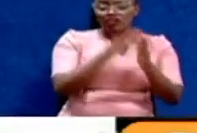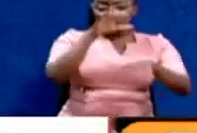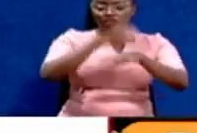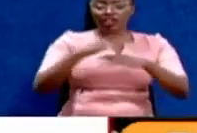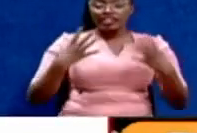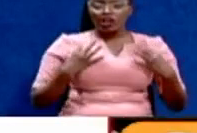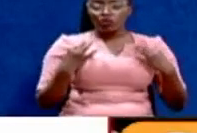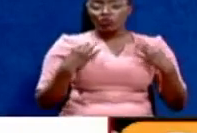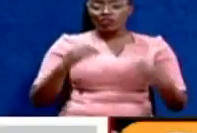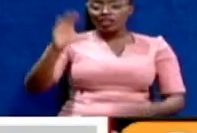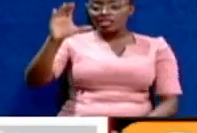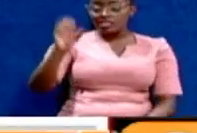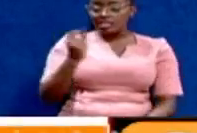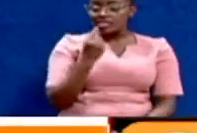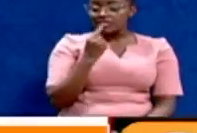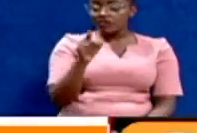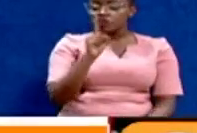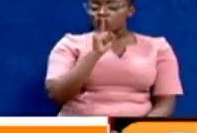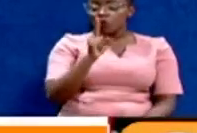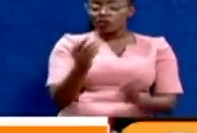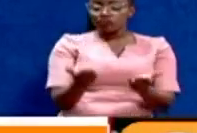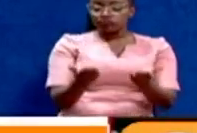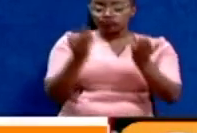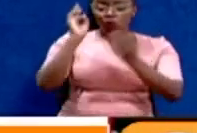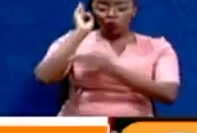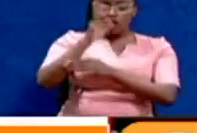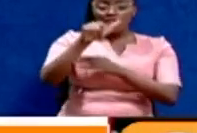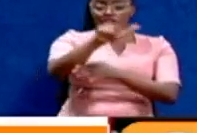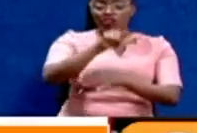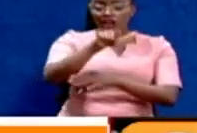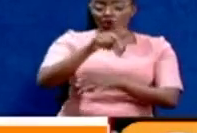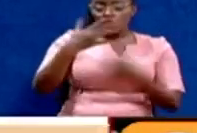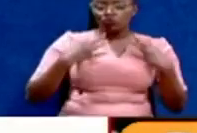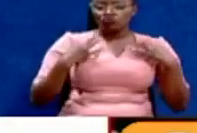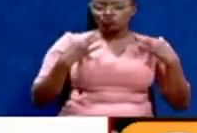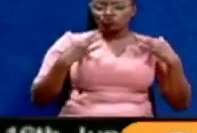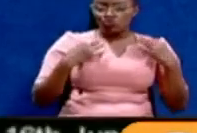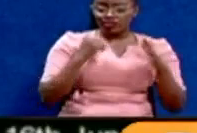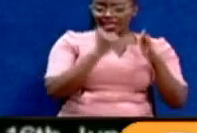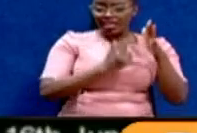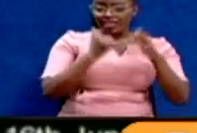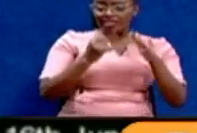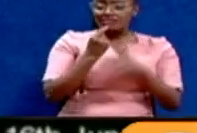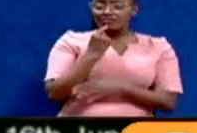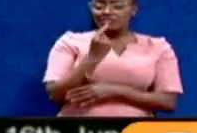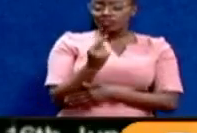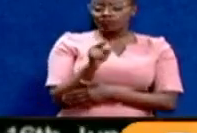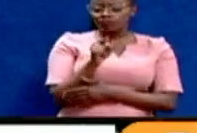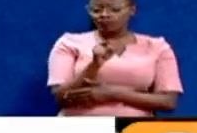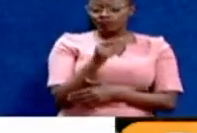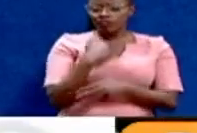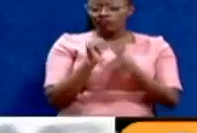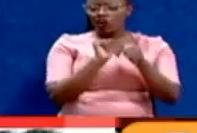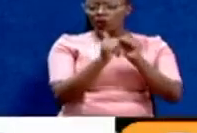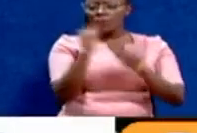The Cabinet Secretary alleged that the directive would boost the local textile industry, which he claimed was